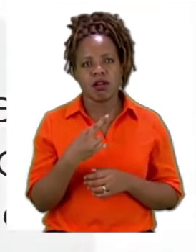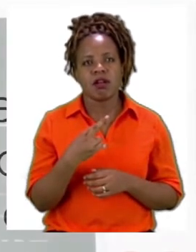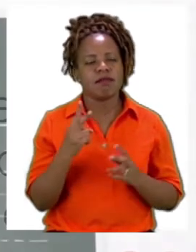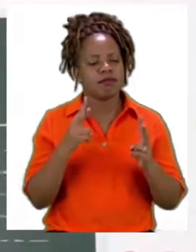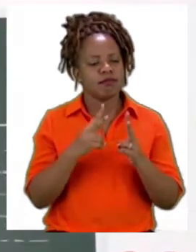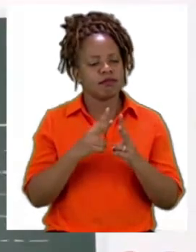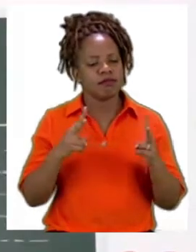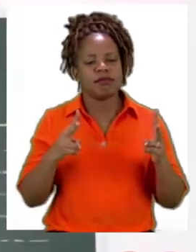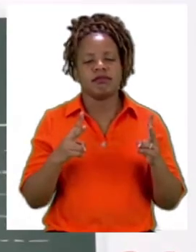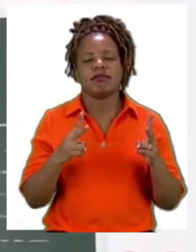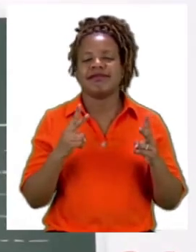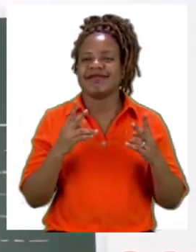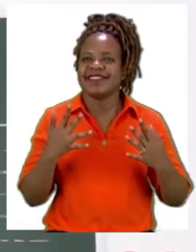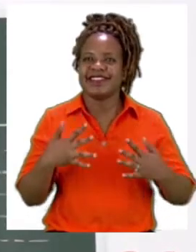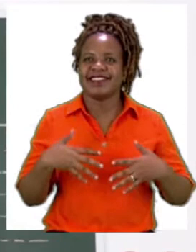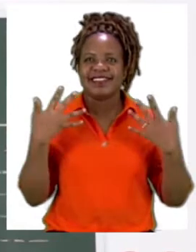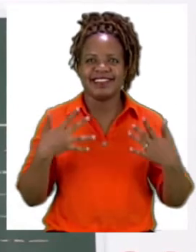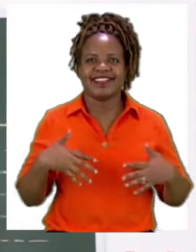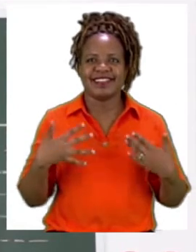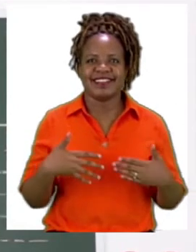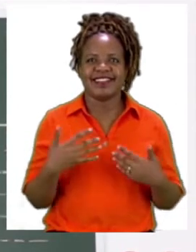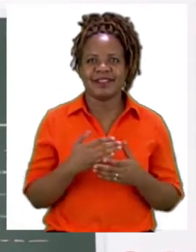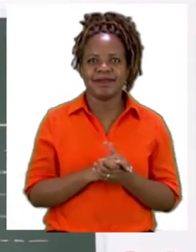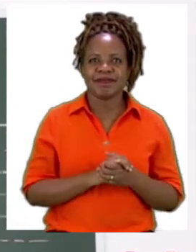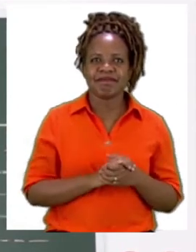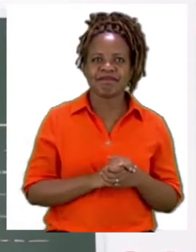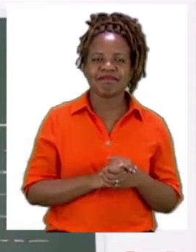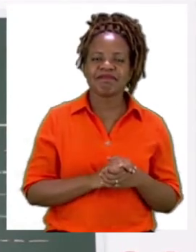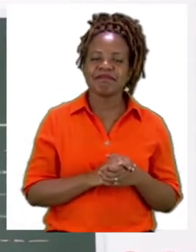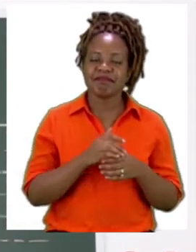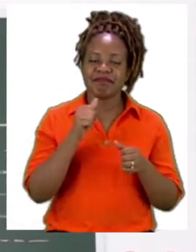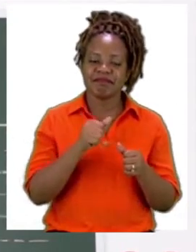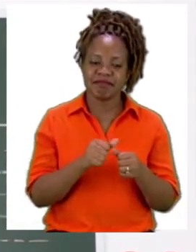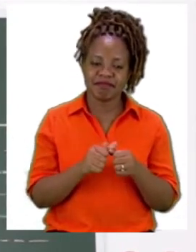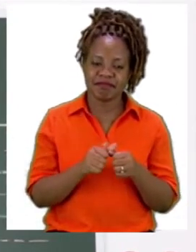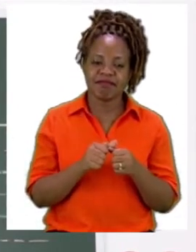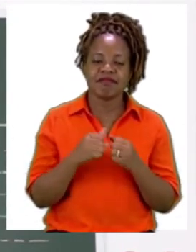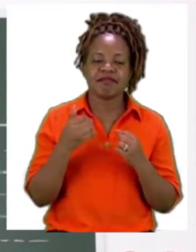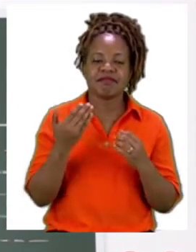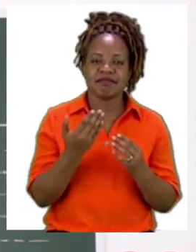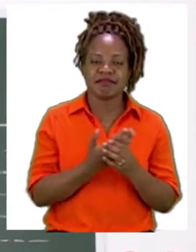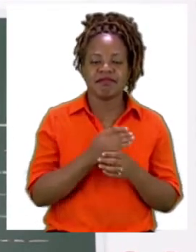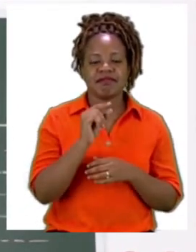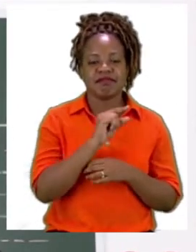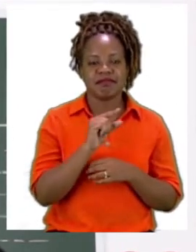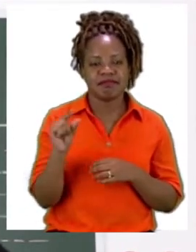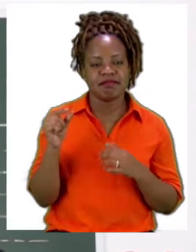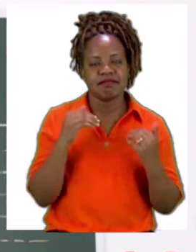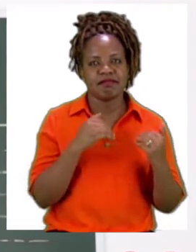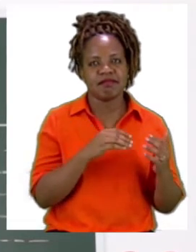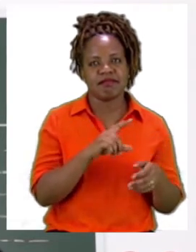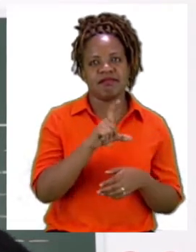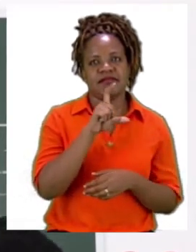excited. So we're going to start with a capital letter T for the word they. So we're going to put our